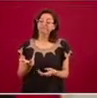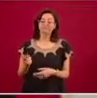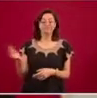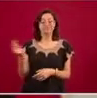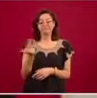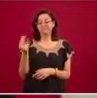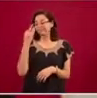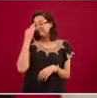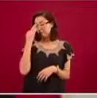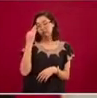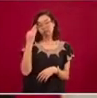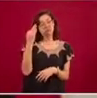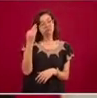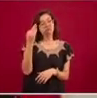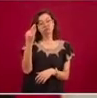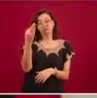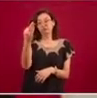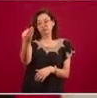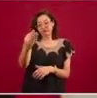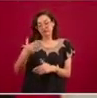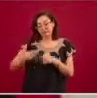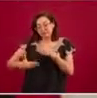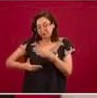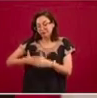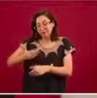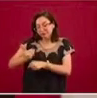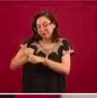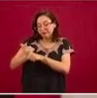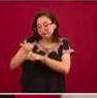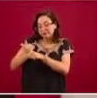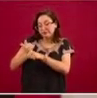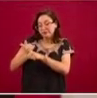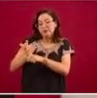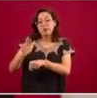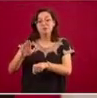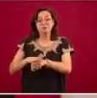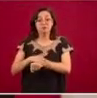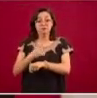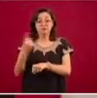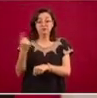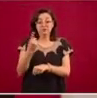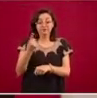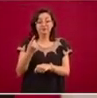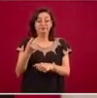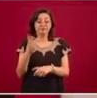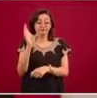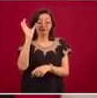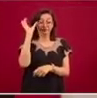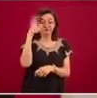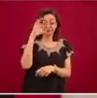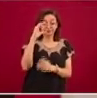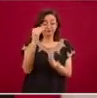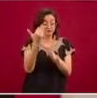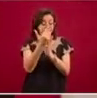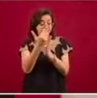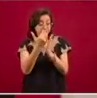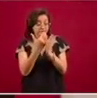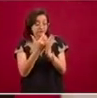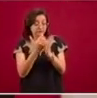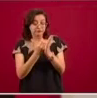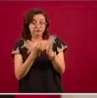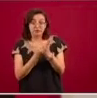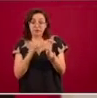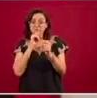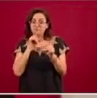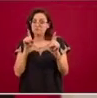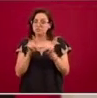this vaccines or drugs or medication of any sort, usually takes a certain period of time because